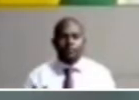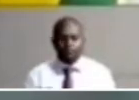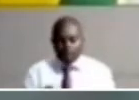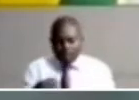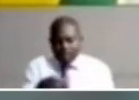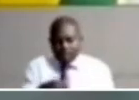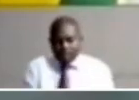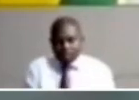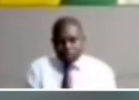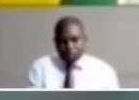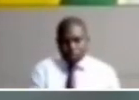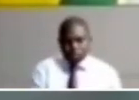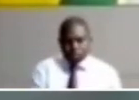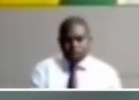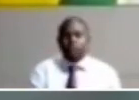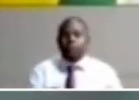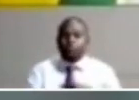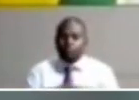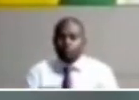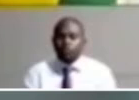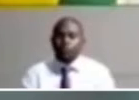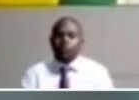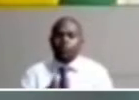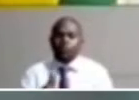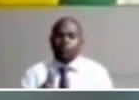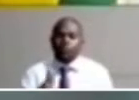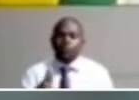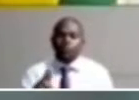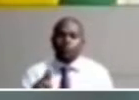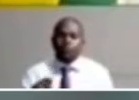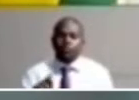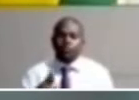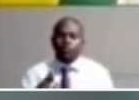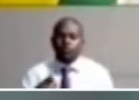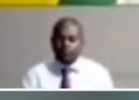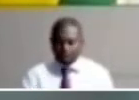Among the groups to continue operating is also UNRWA,